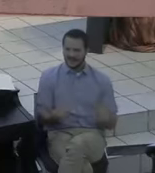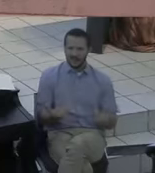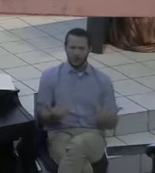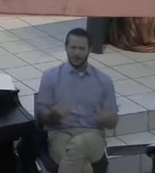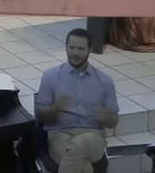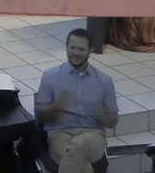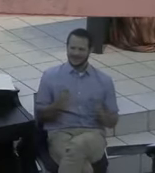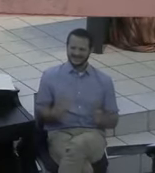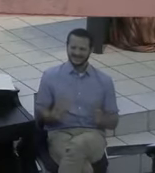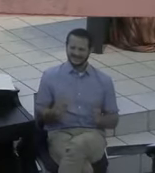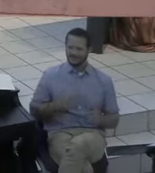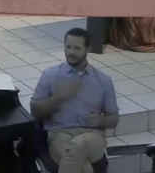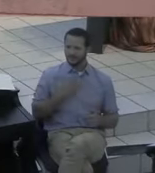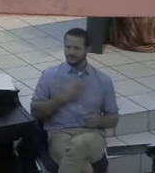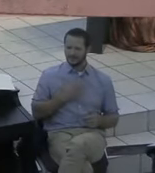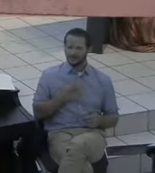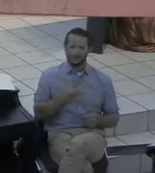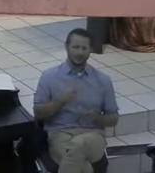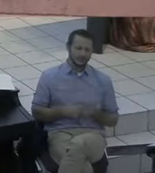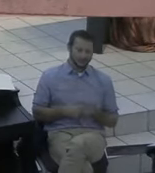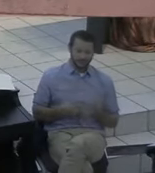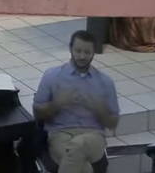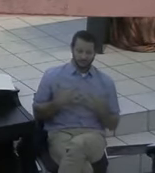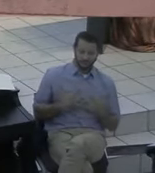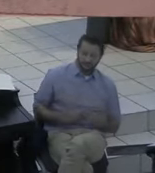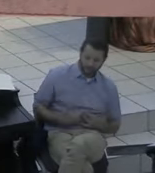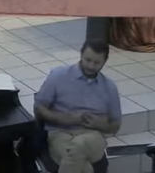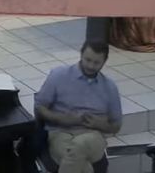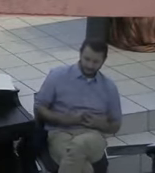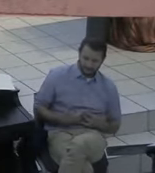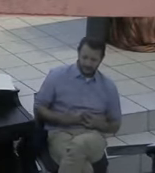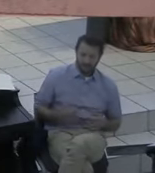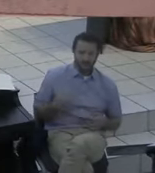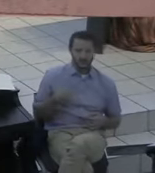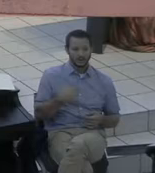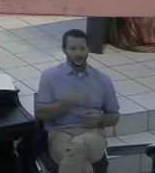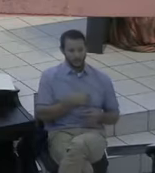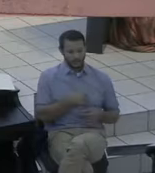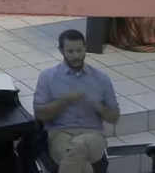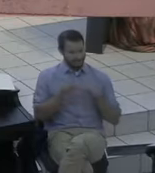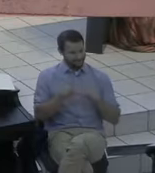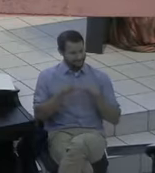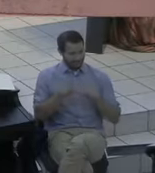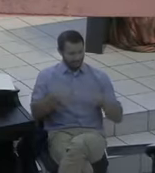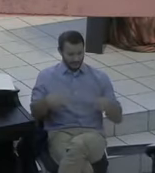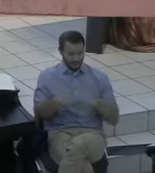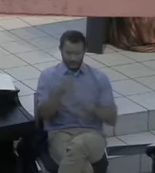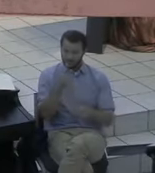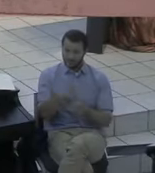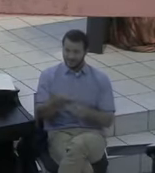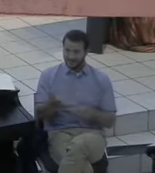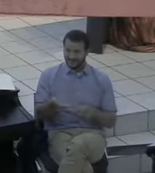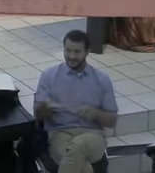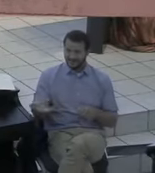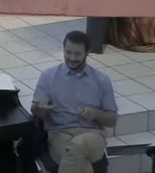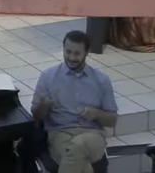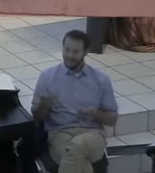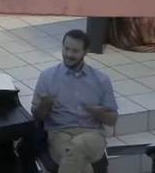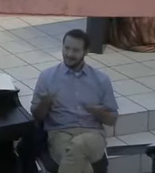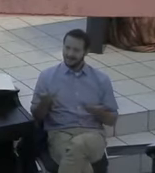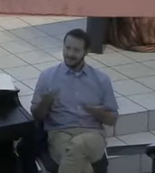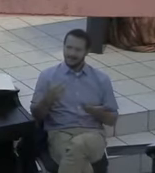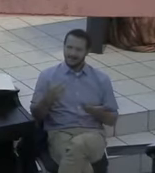gratification? Or discouragement? When we keep doing the right thing, we don't see the right result, it's easy to give